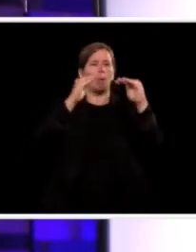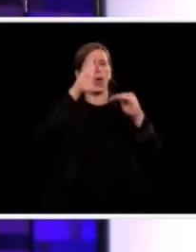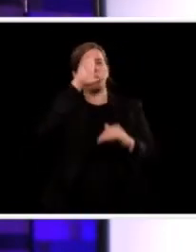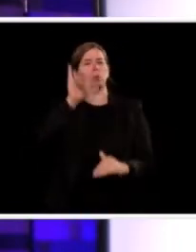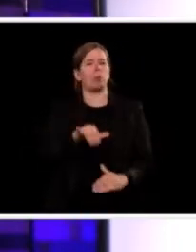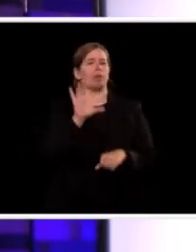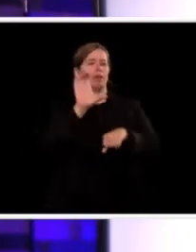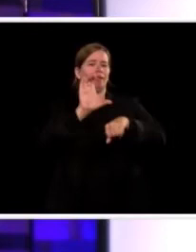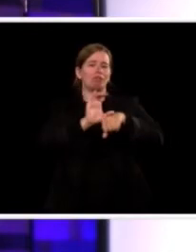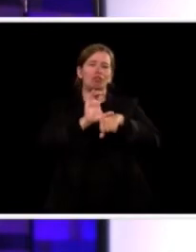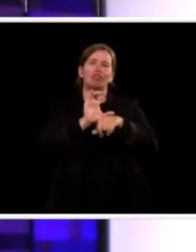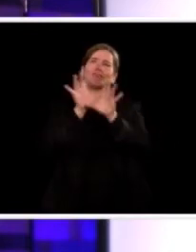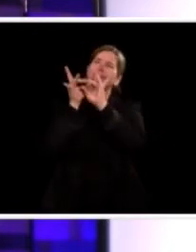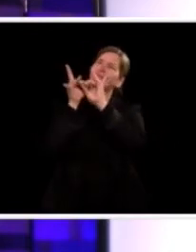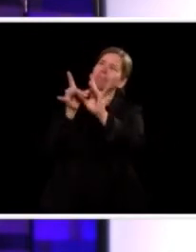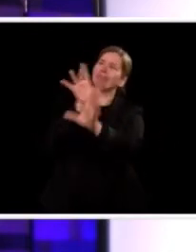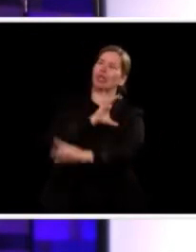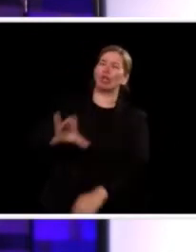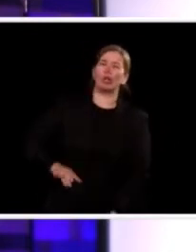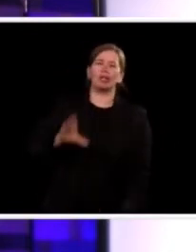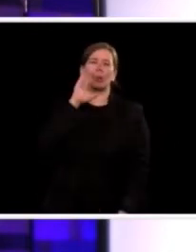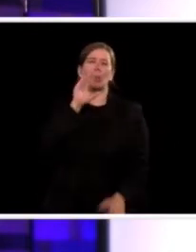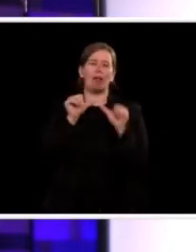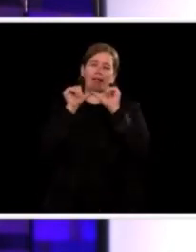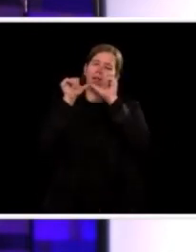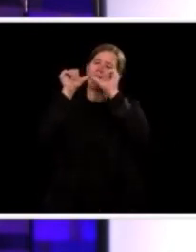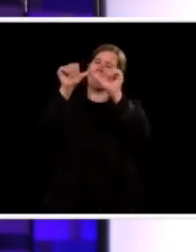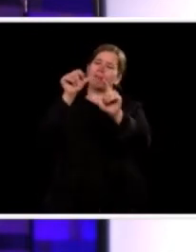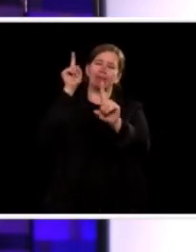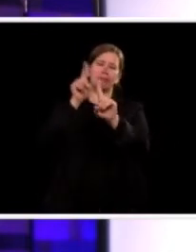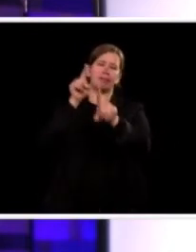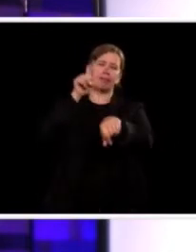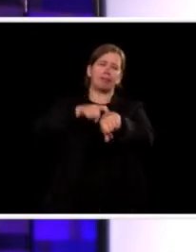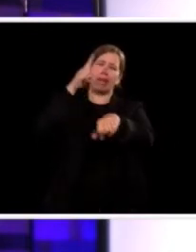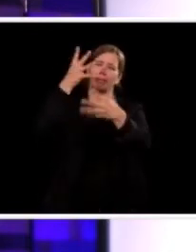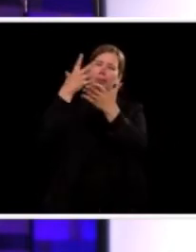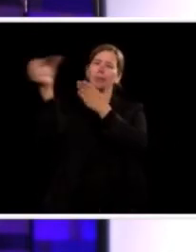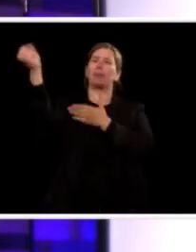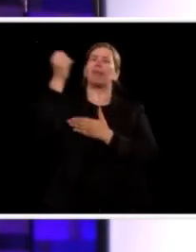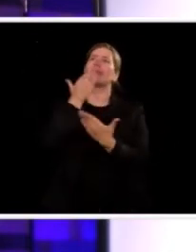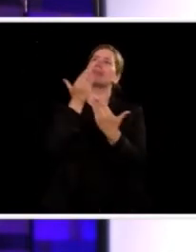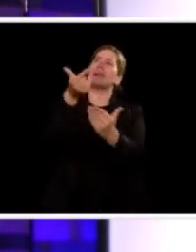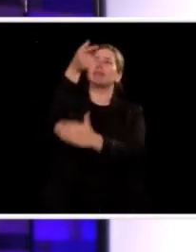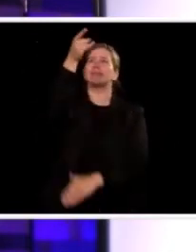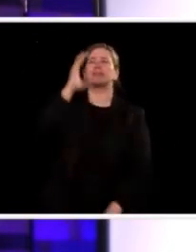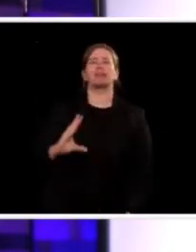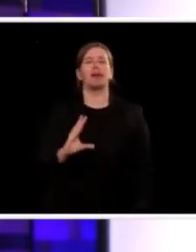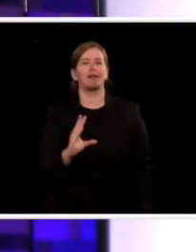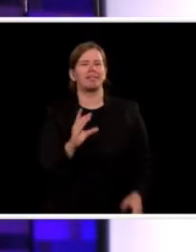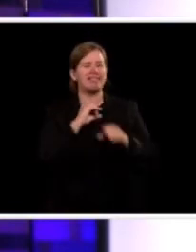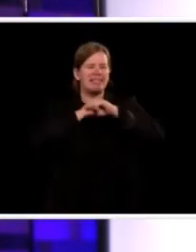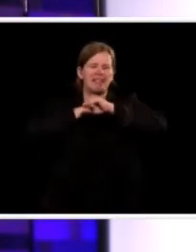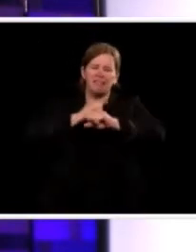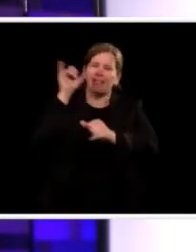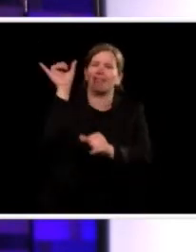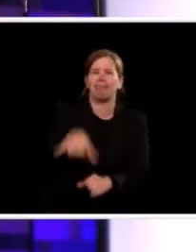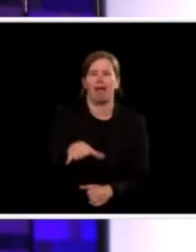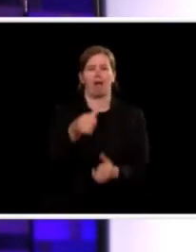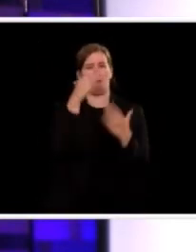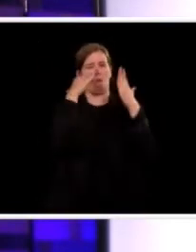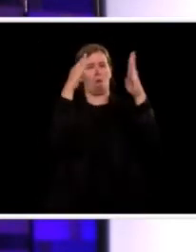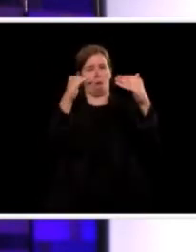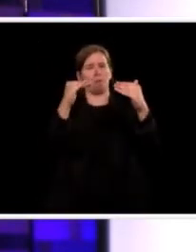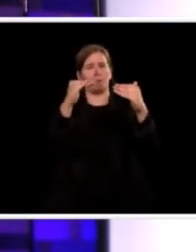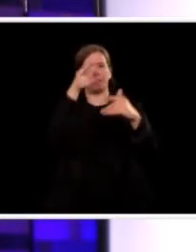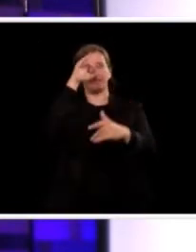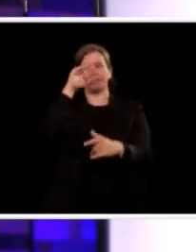the church is of Christ and will be preserved to the end of time. Thanks be to God. Defend that hope, siblings,